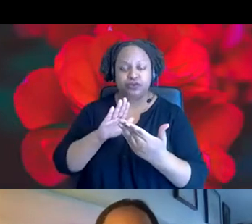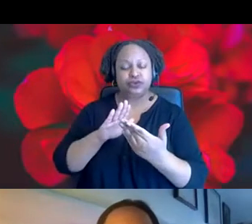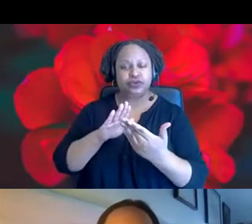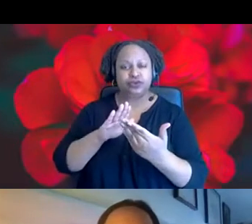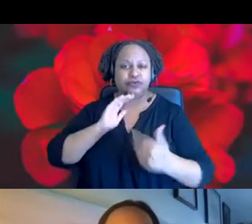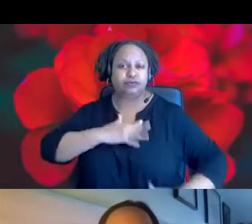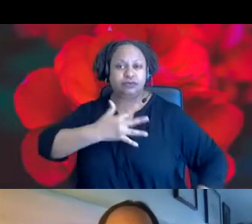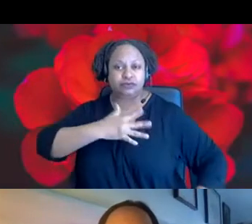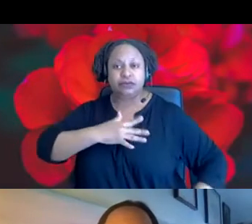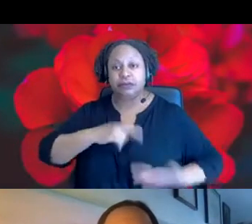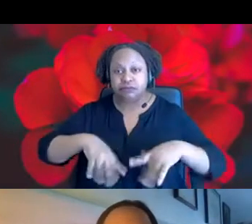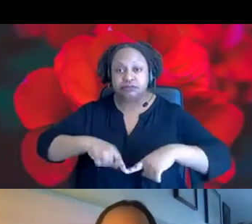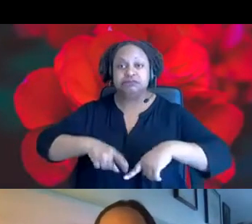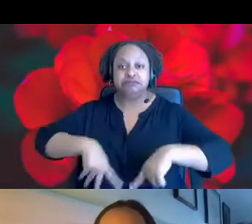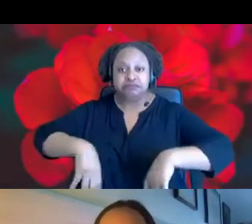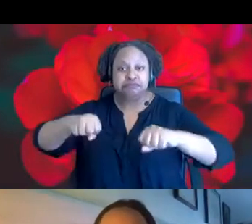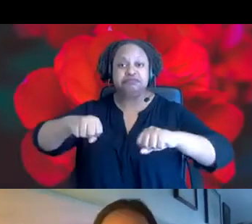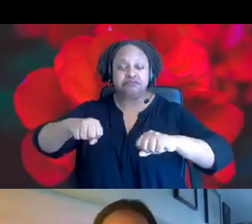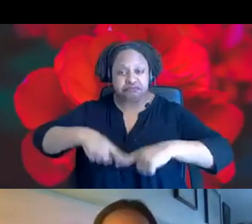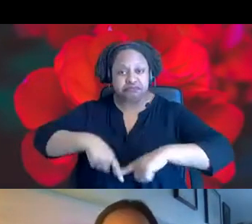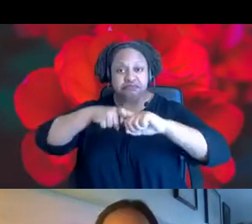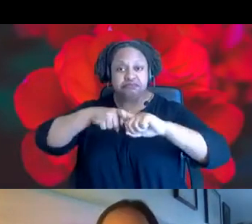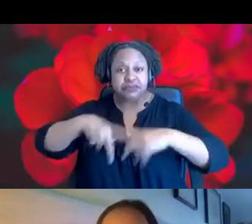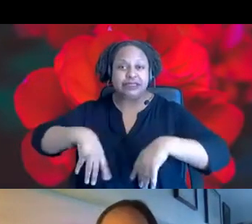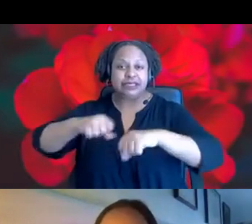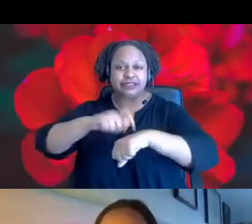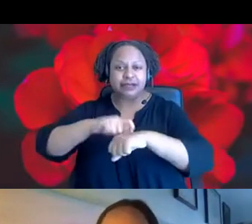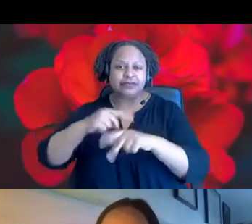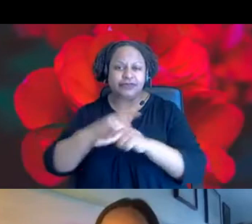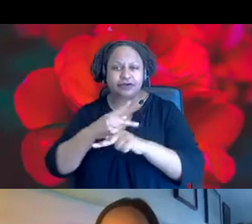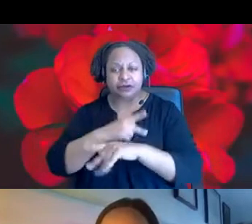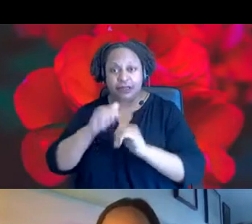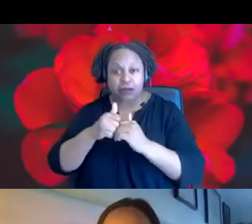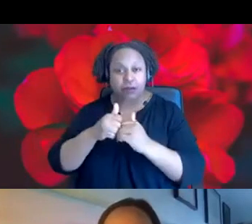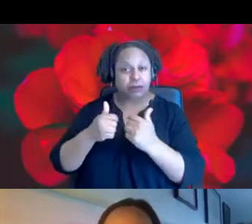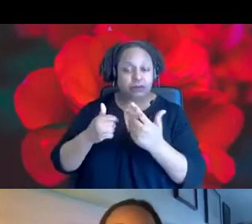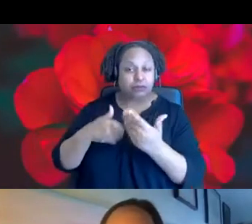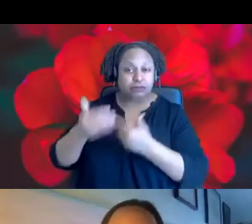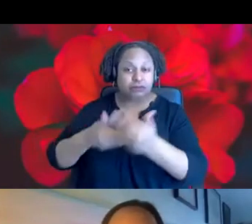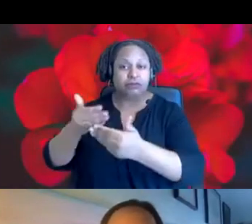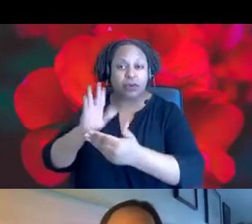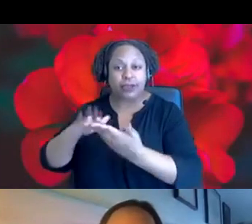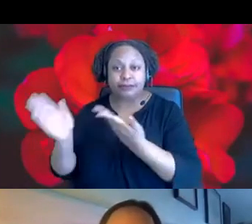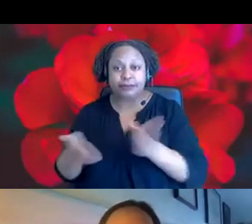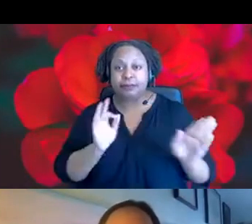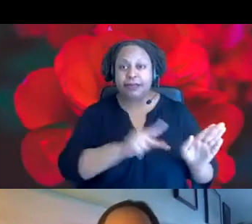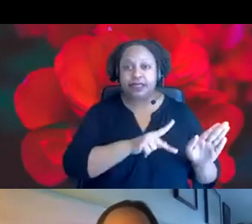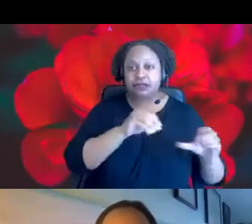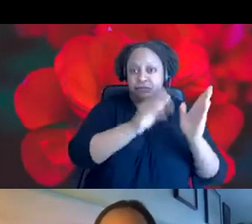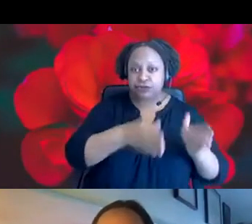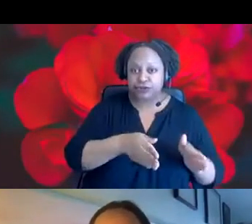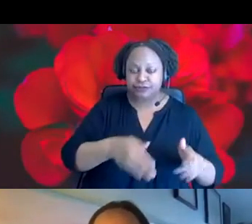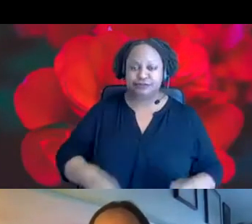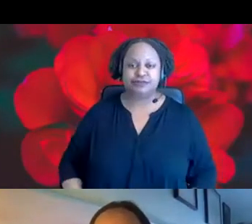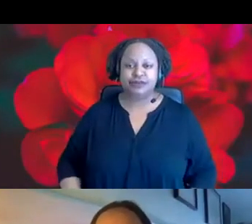that means and how will that play out when we can be in theaters again. So we have, and also as four